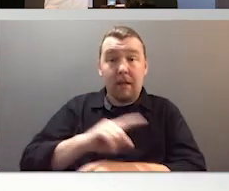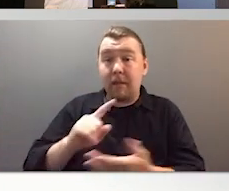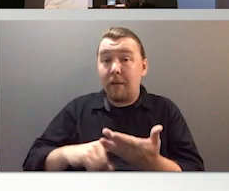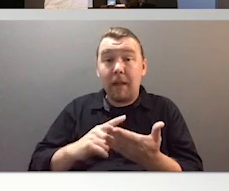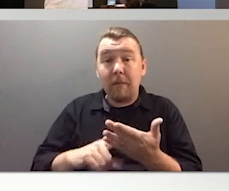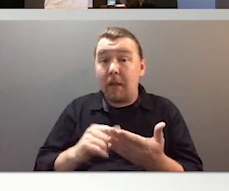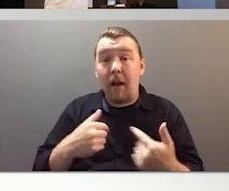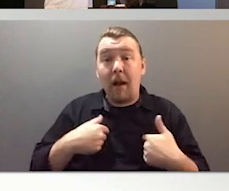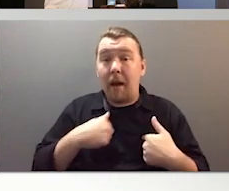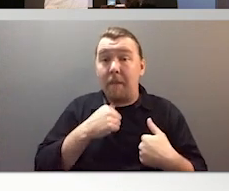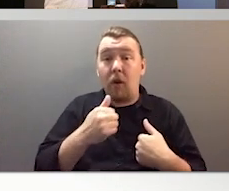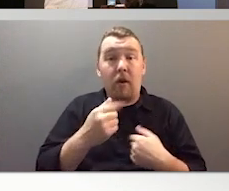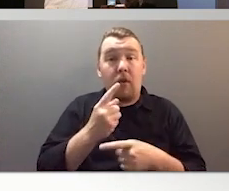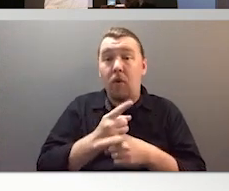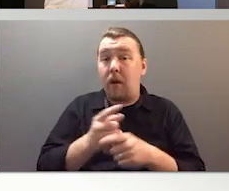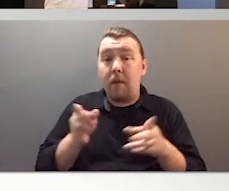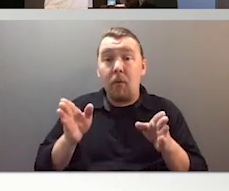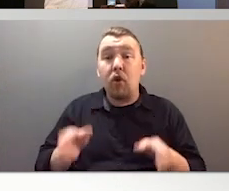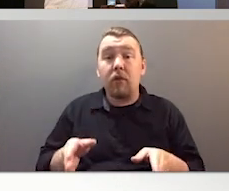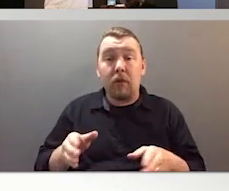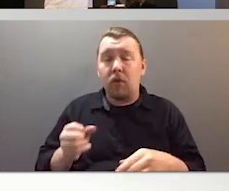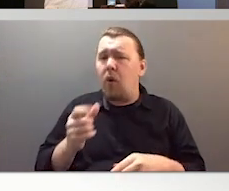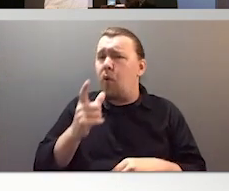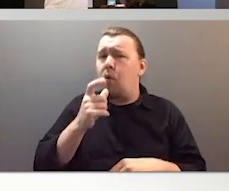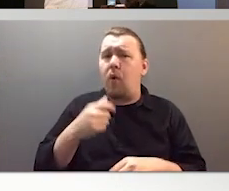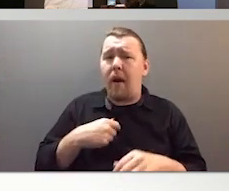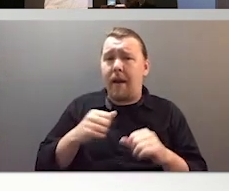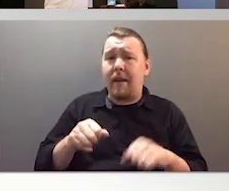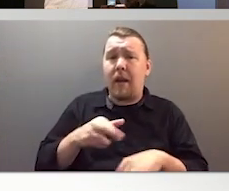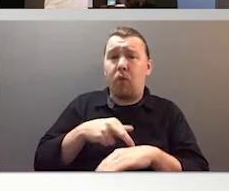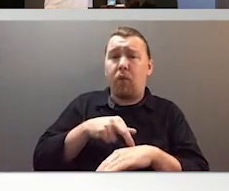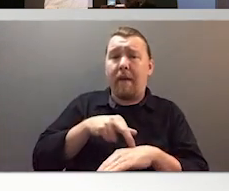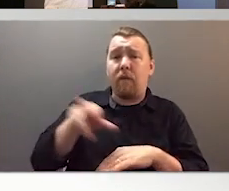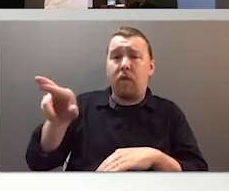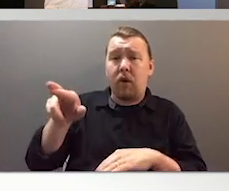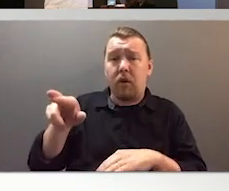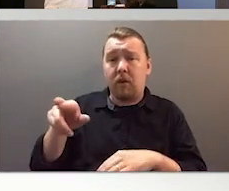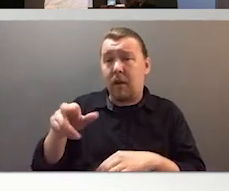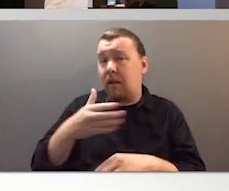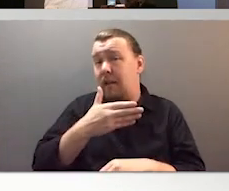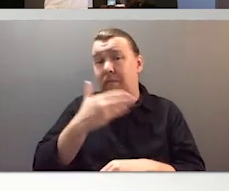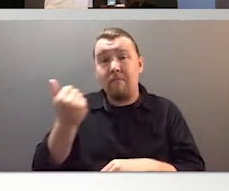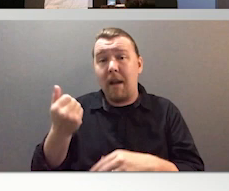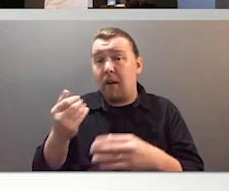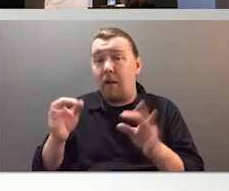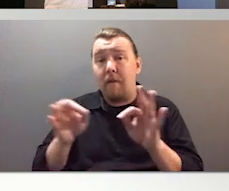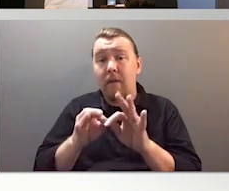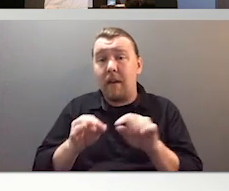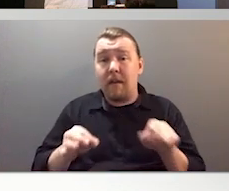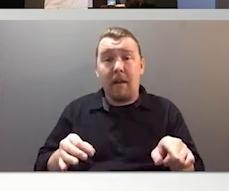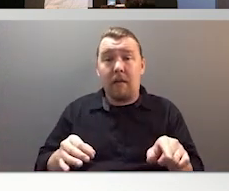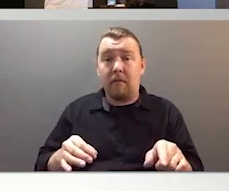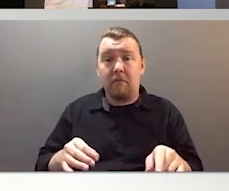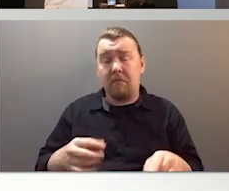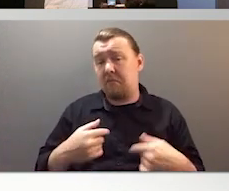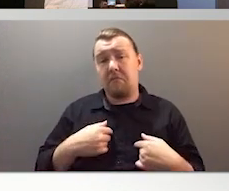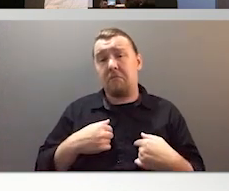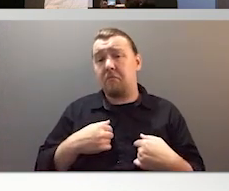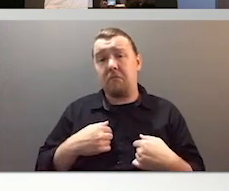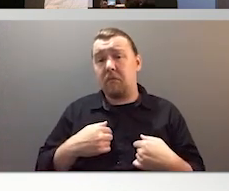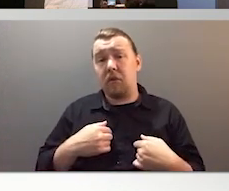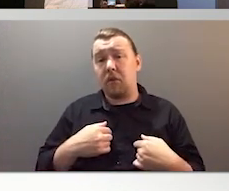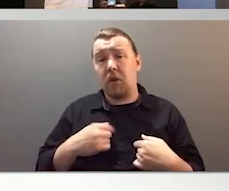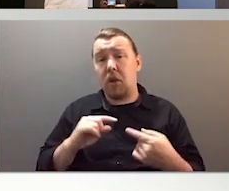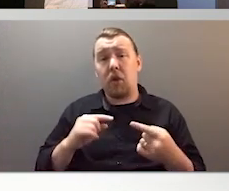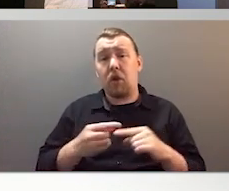do that. Not all my colleagues will do that, but if I'm not the best service for you, I'm going to send you somewhere